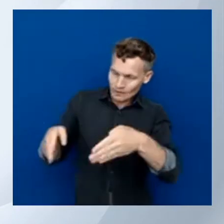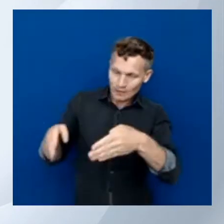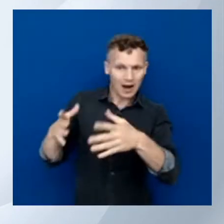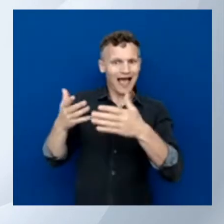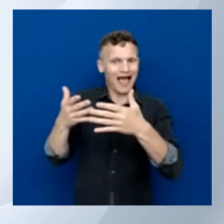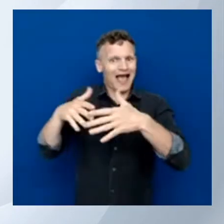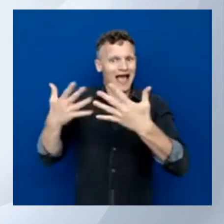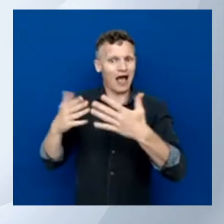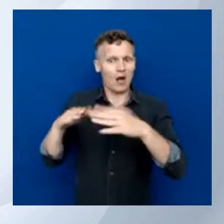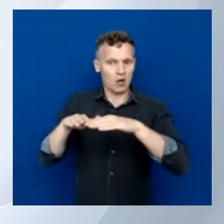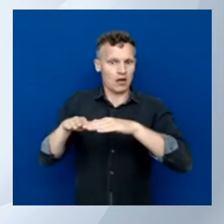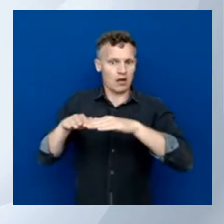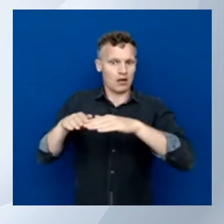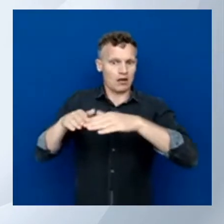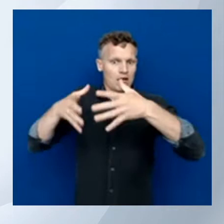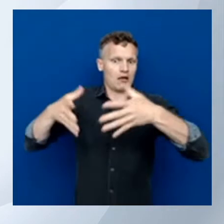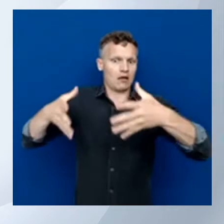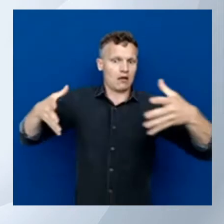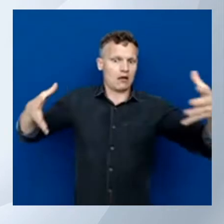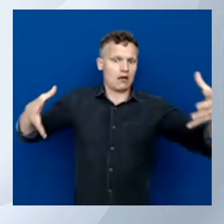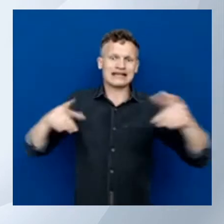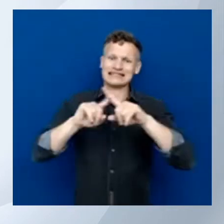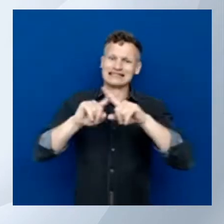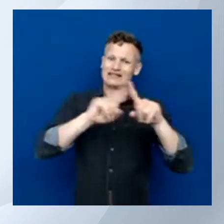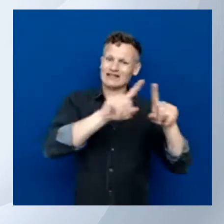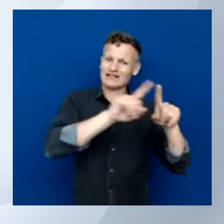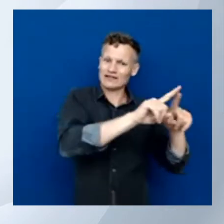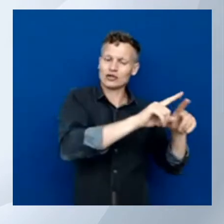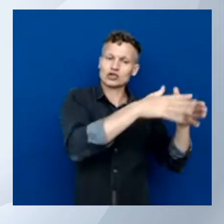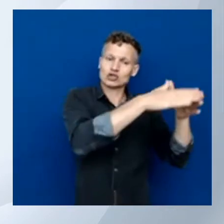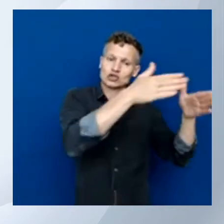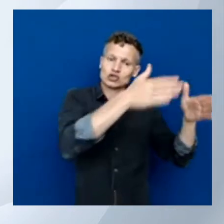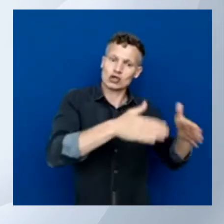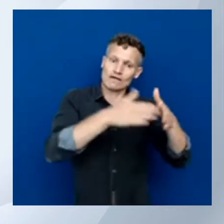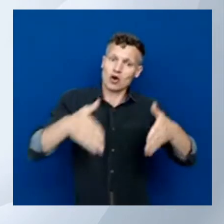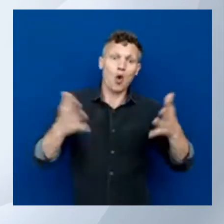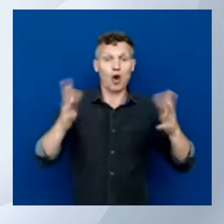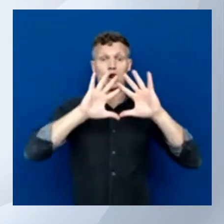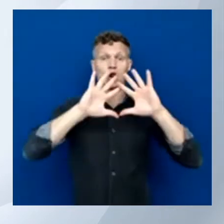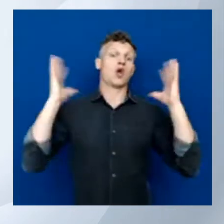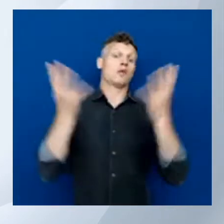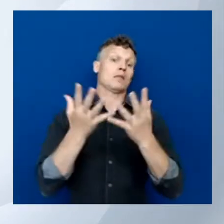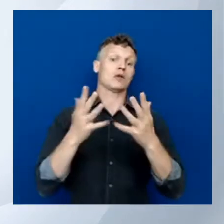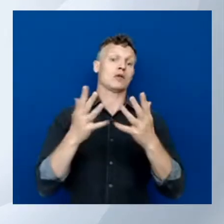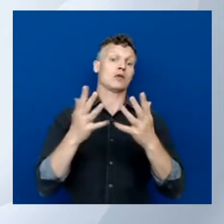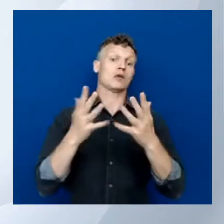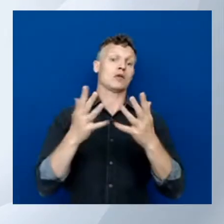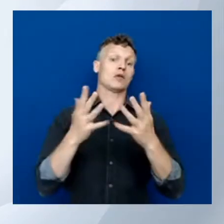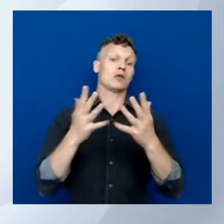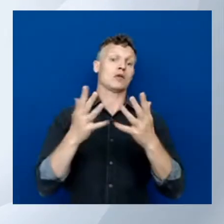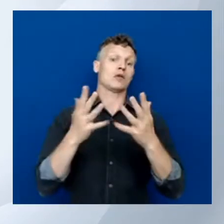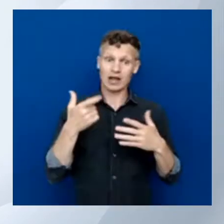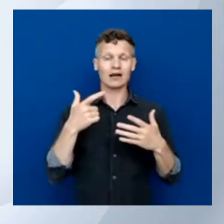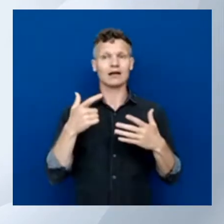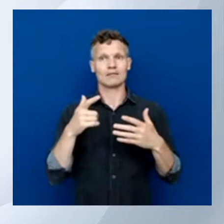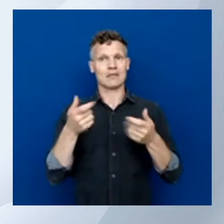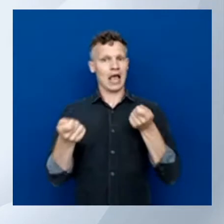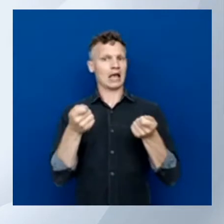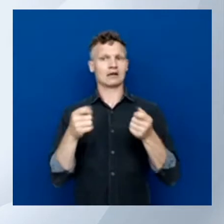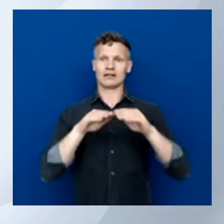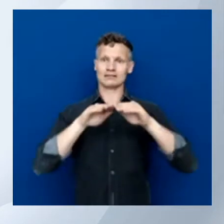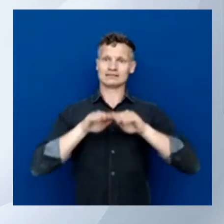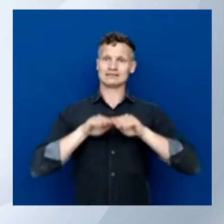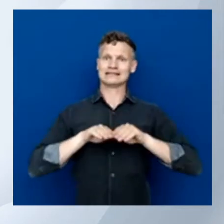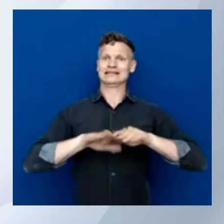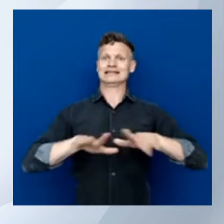how you can do deployments like a pro, some various different ways of handling deployments. Things you may not think about if you're not used to dealing with